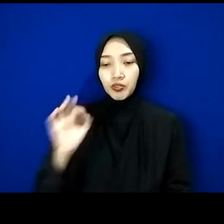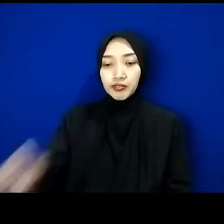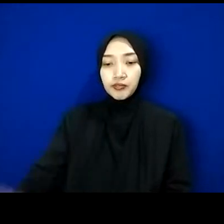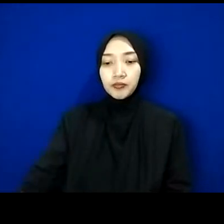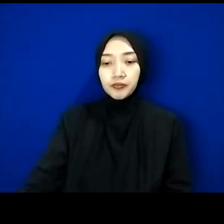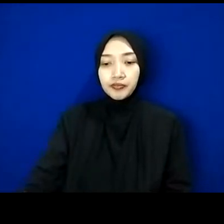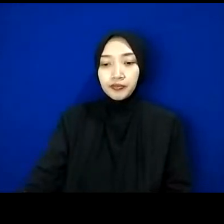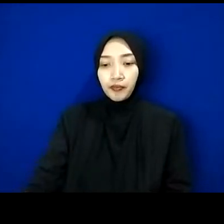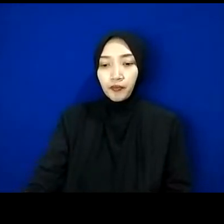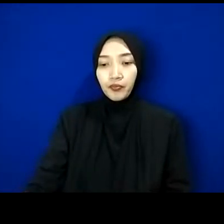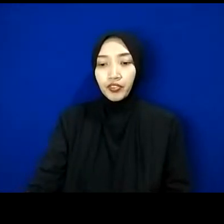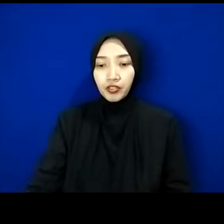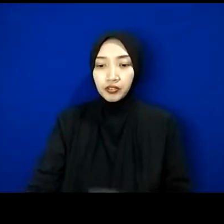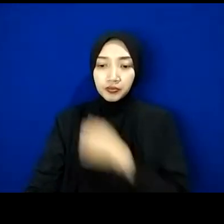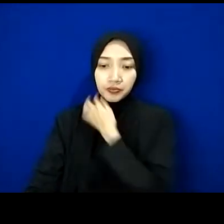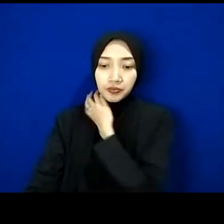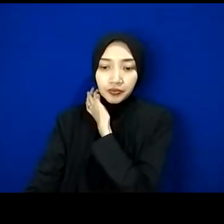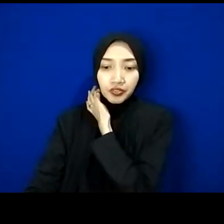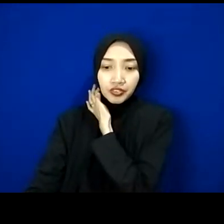And